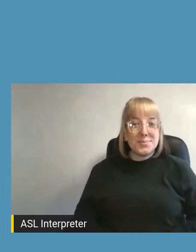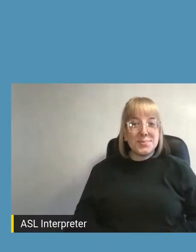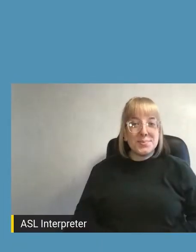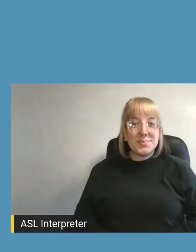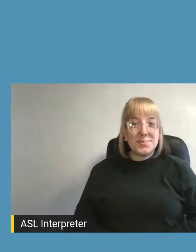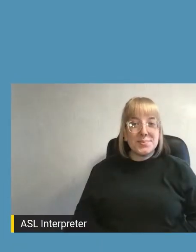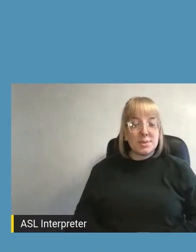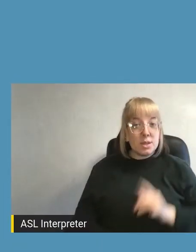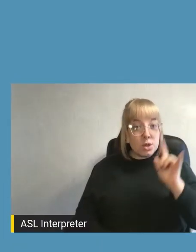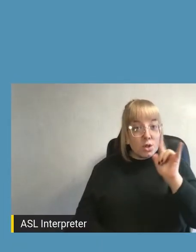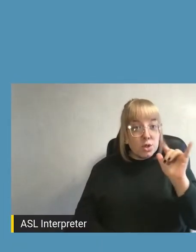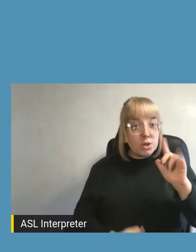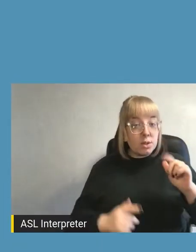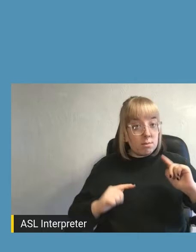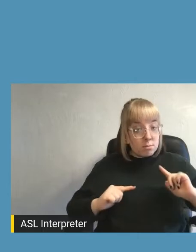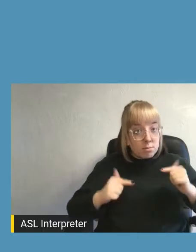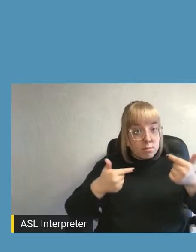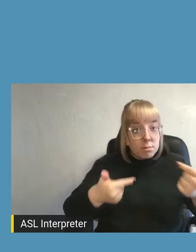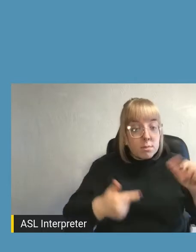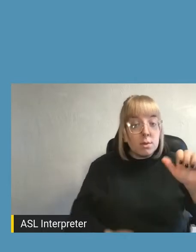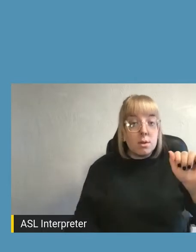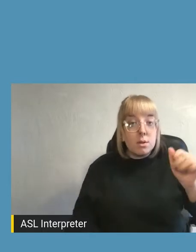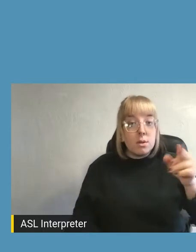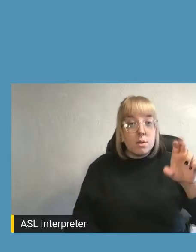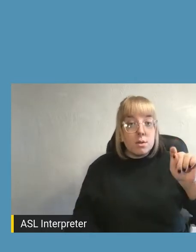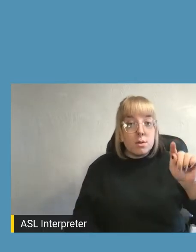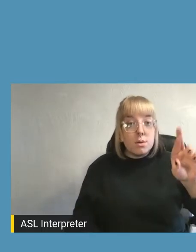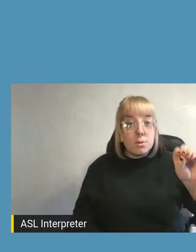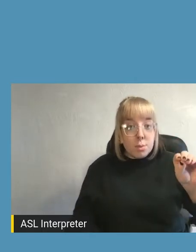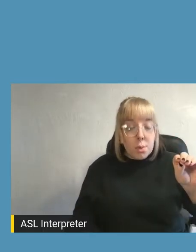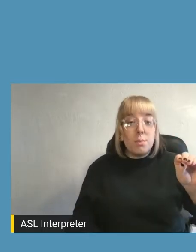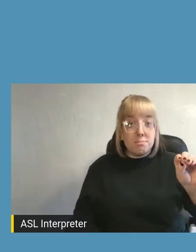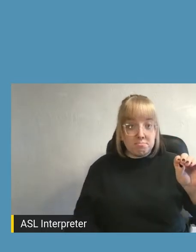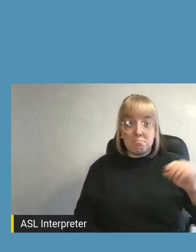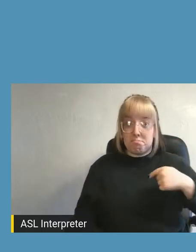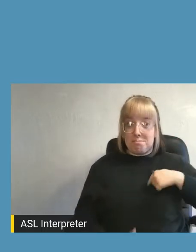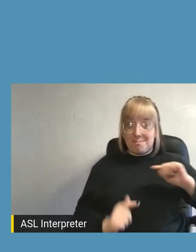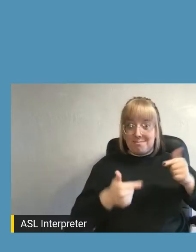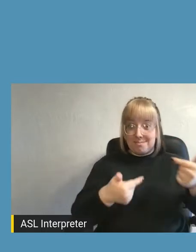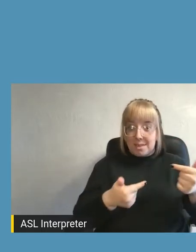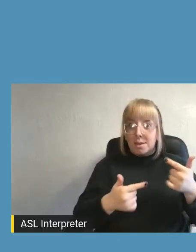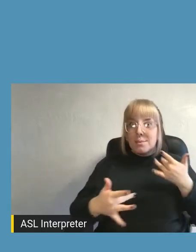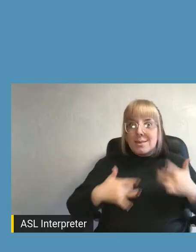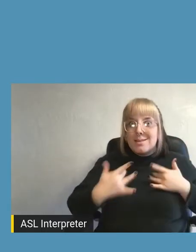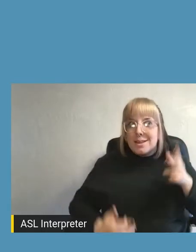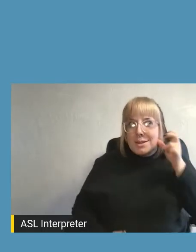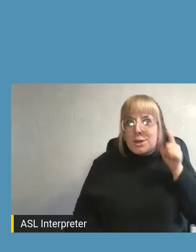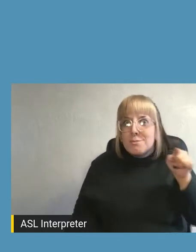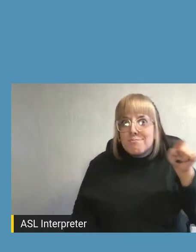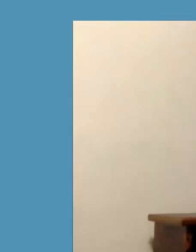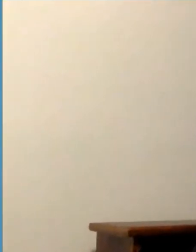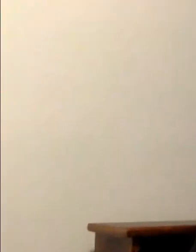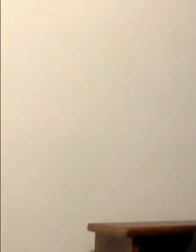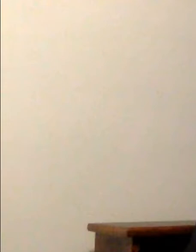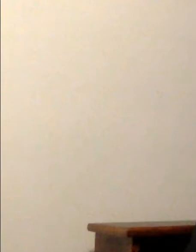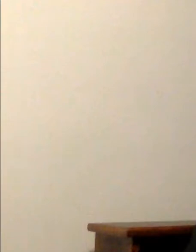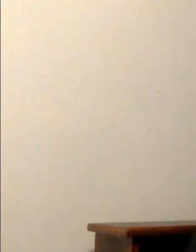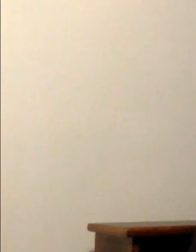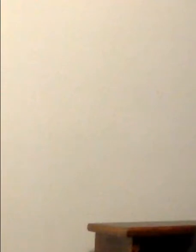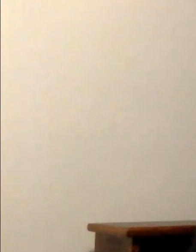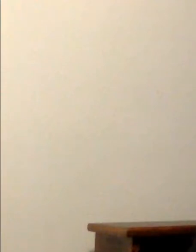And it looks like I'm going to pass the microphone actually over to my co-presenter, Arturo, and I'm really excited to hear what he's going to say.